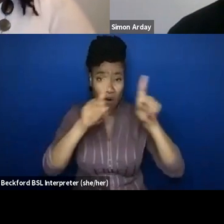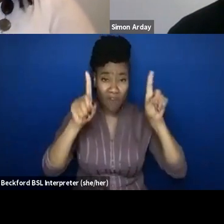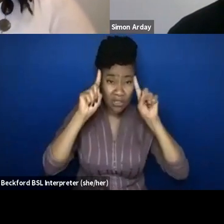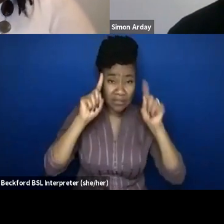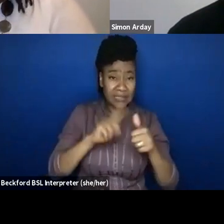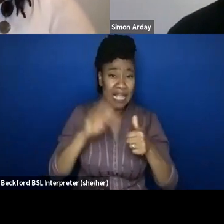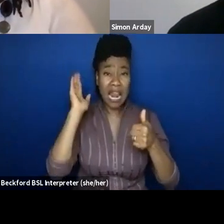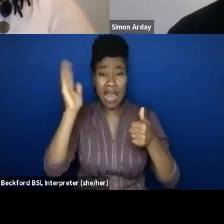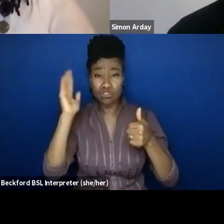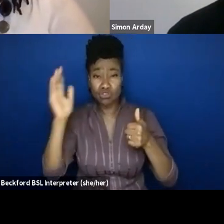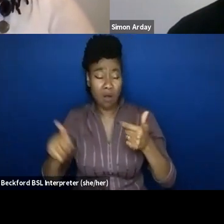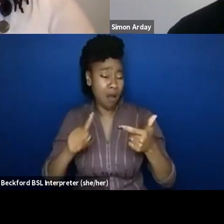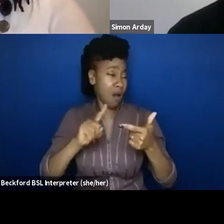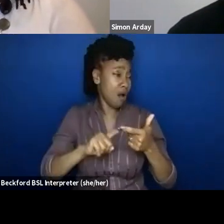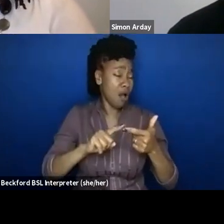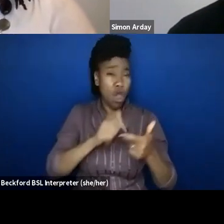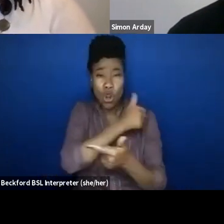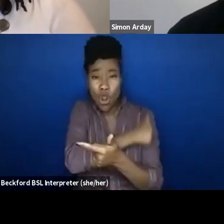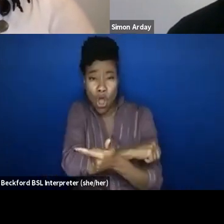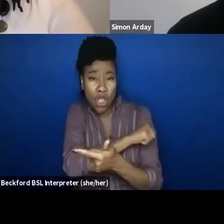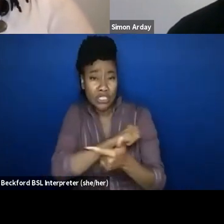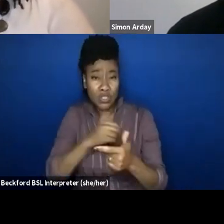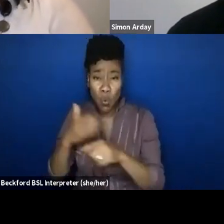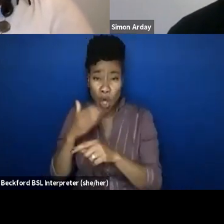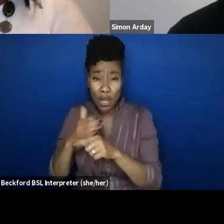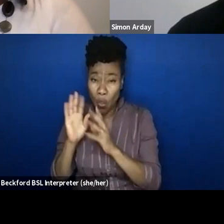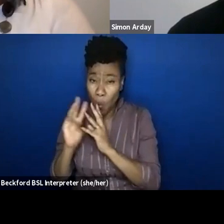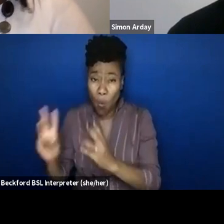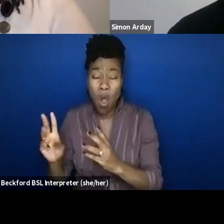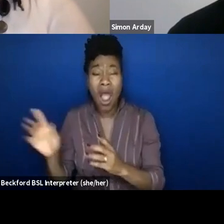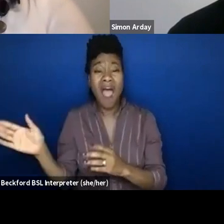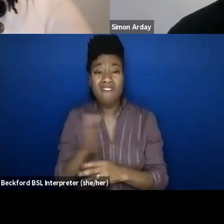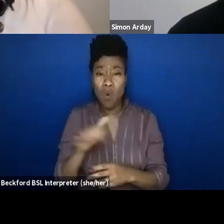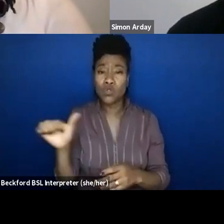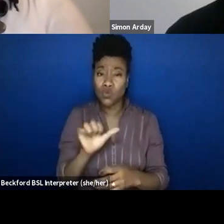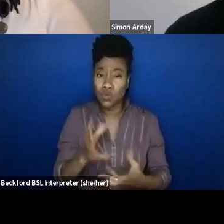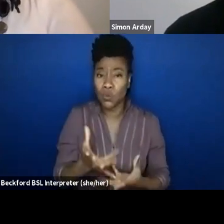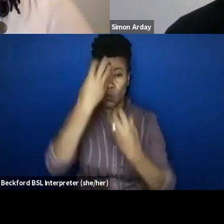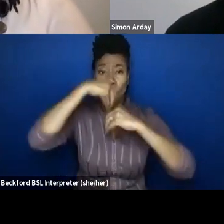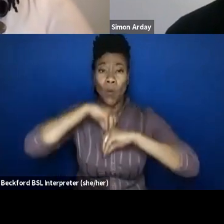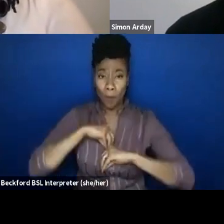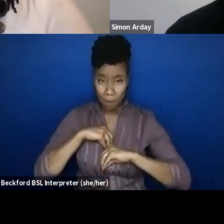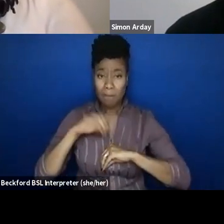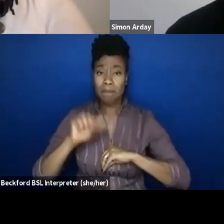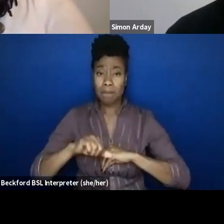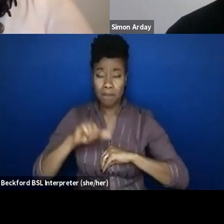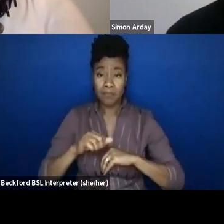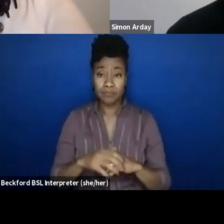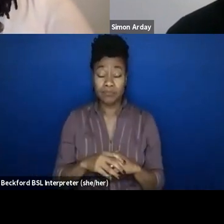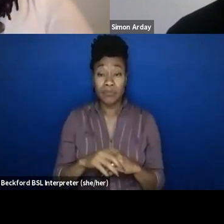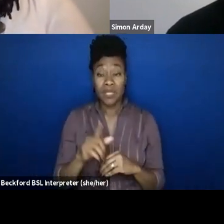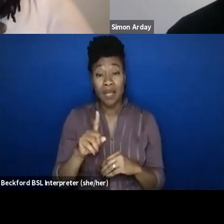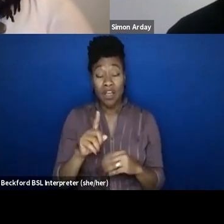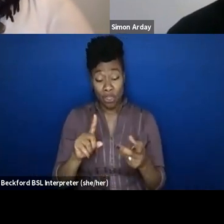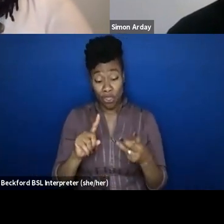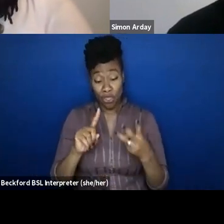I think everybody's taking that on board. The third question, it kind of overlaps with the second question as well.